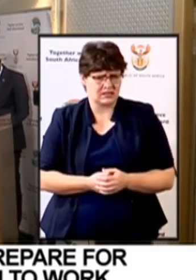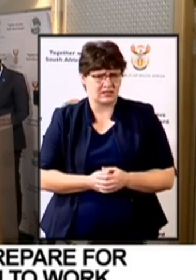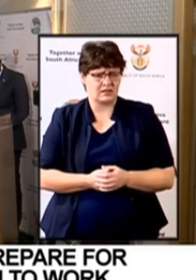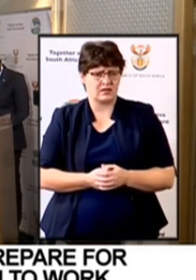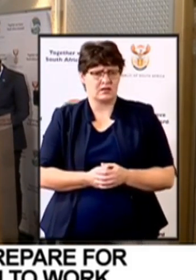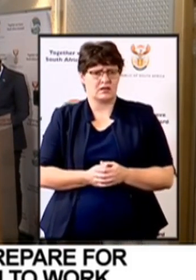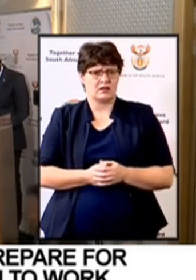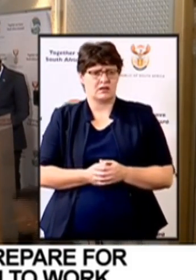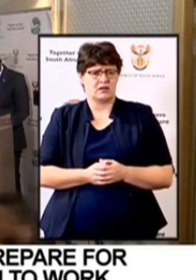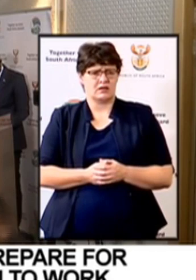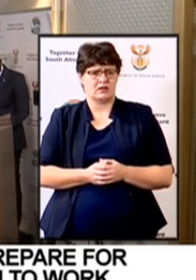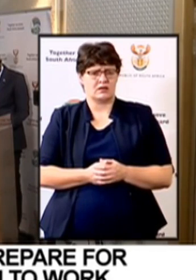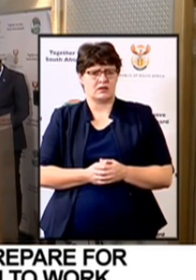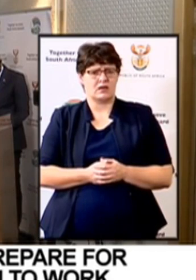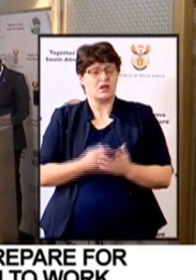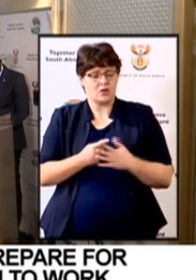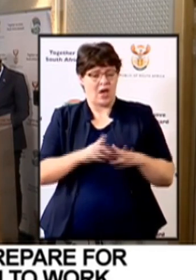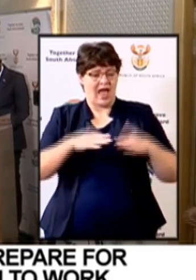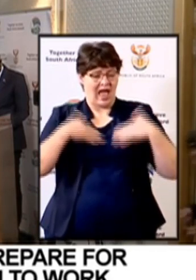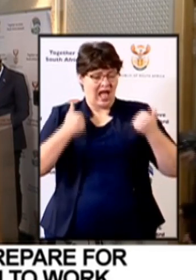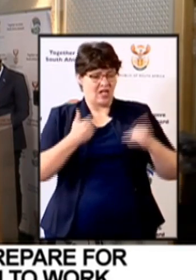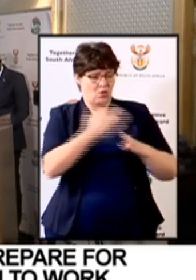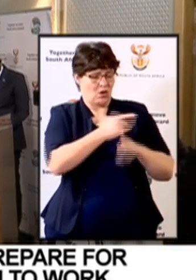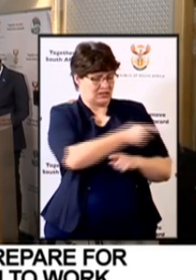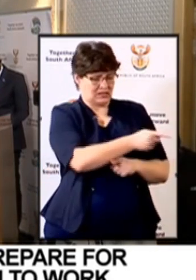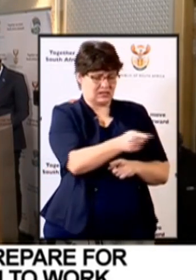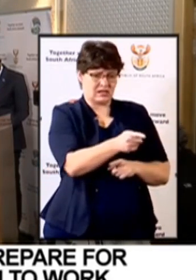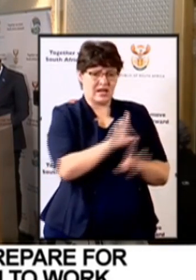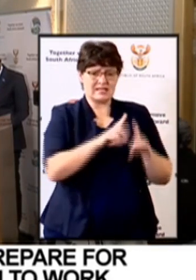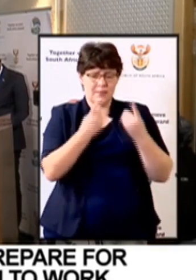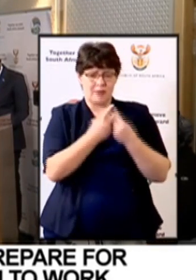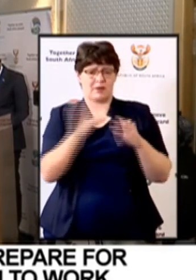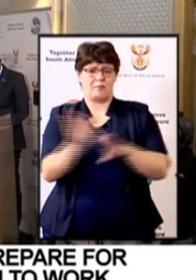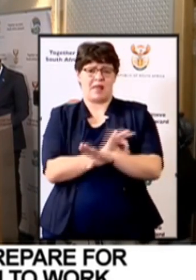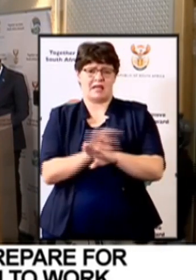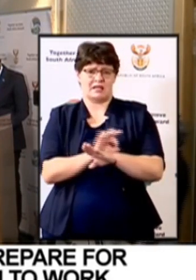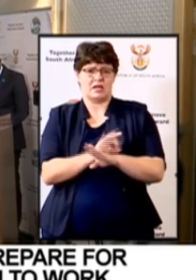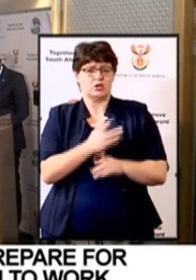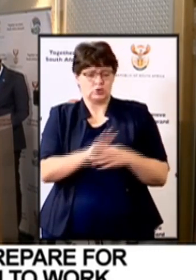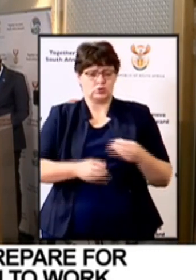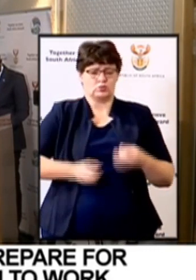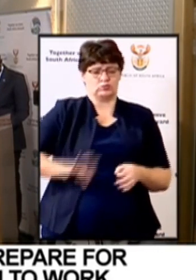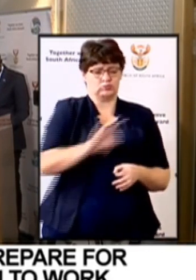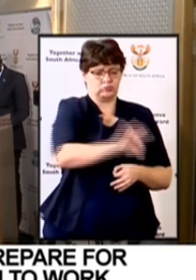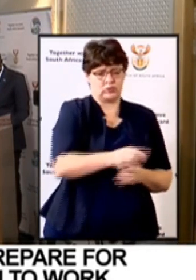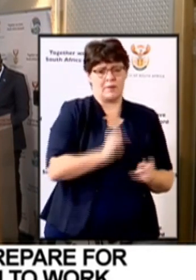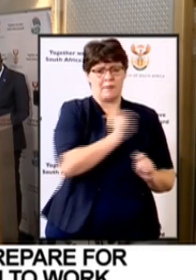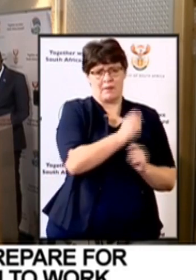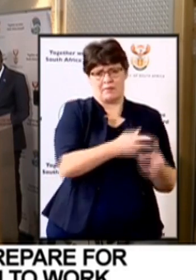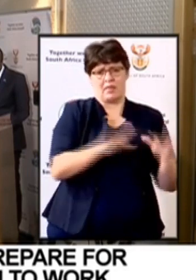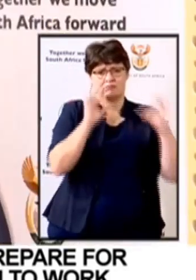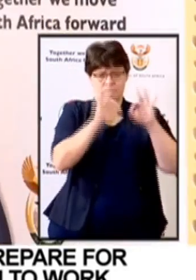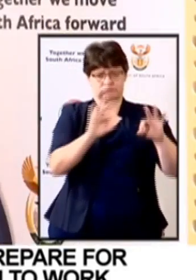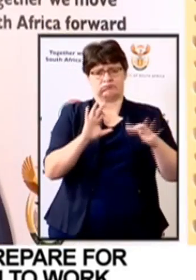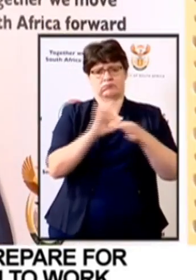going to work with the health workers of the public servants? What is the department's plan to pay them accordingly? Thank you.